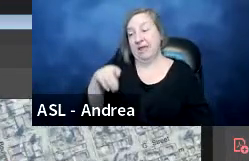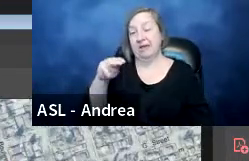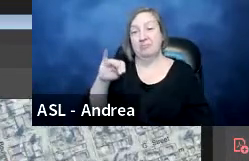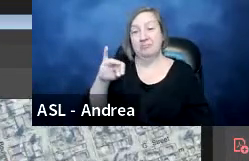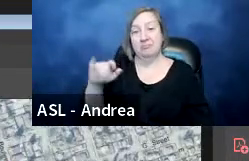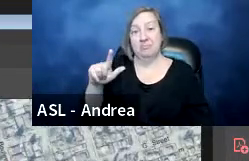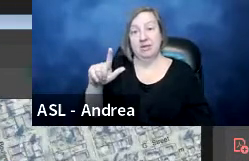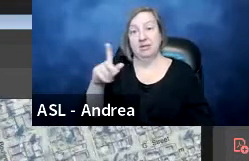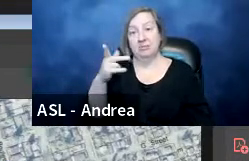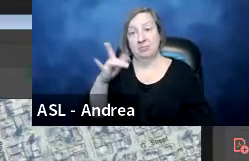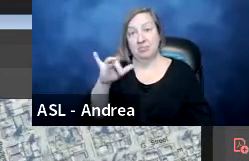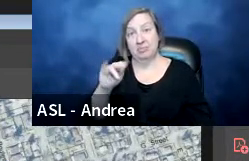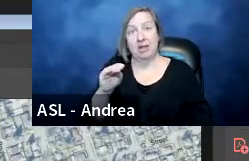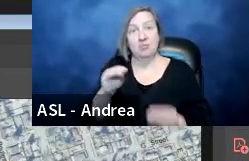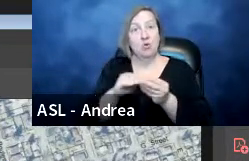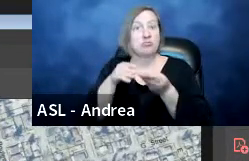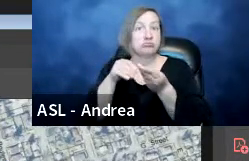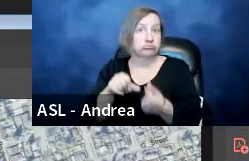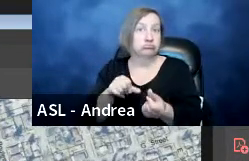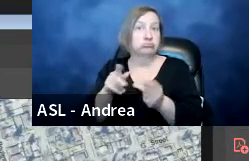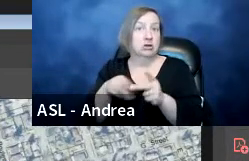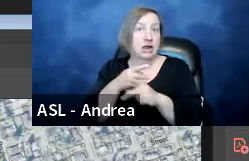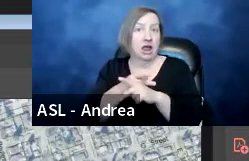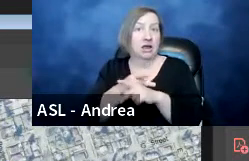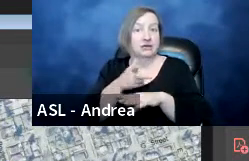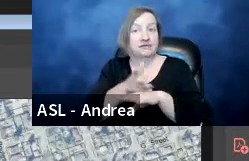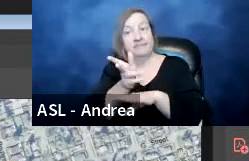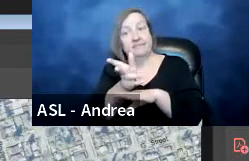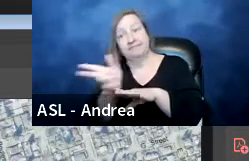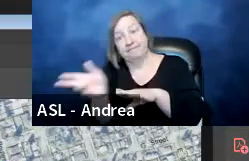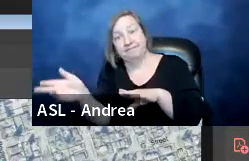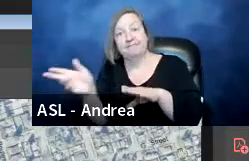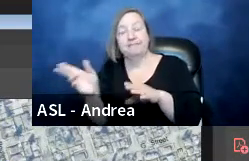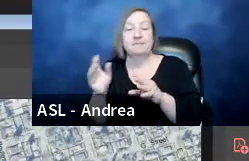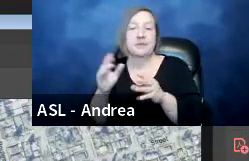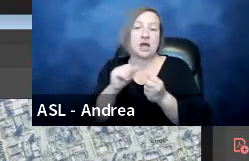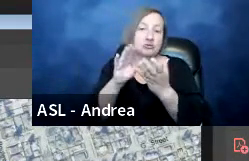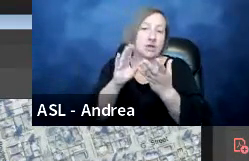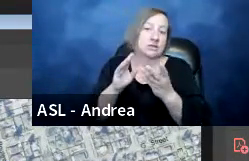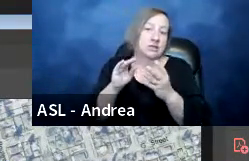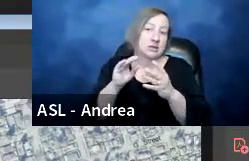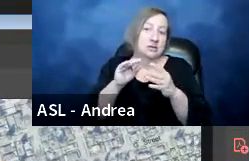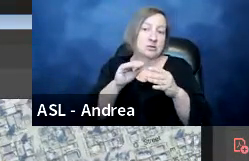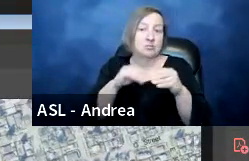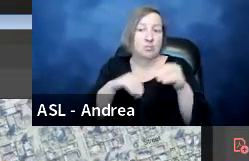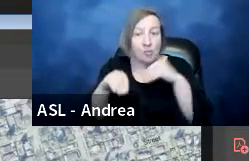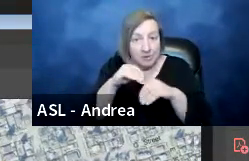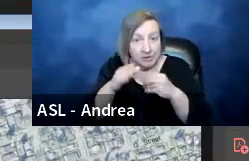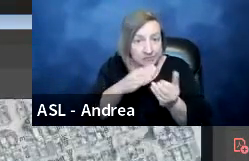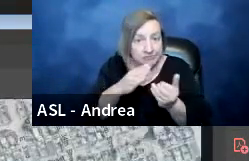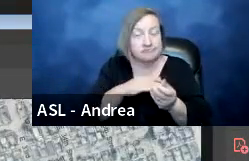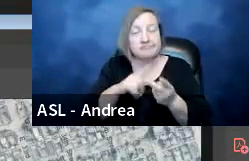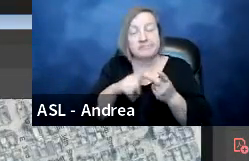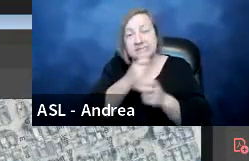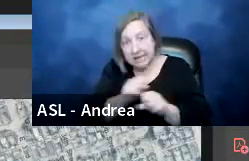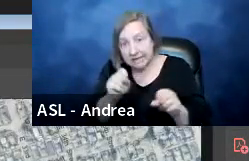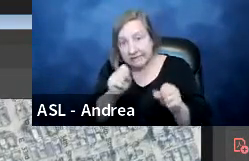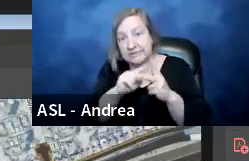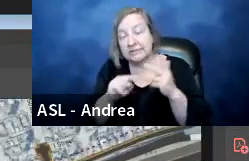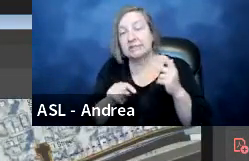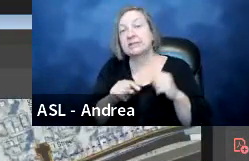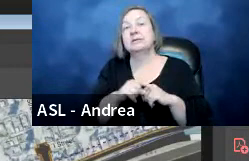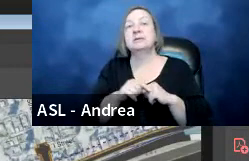efficient type of interchange, address mobility and safety. Again, addressing